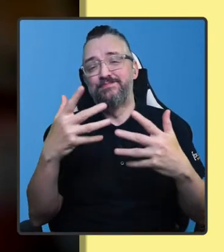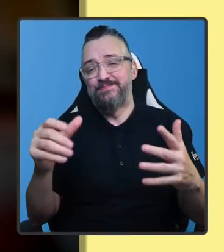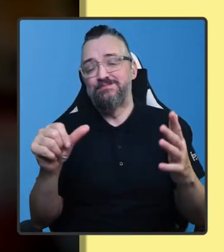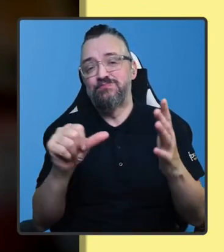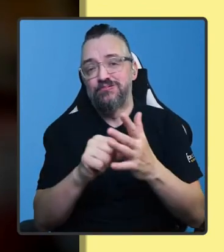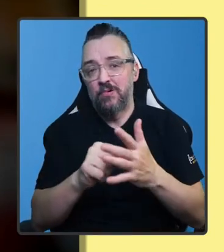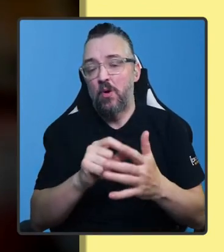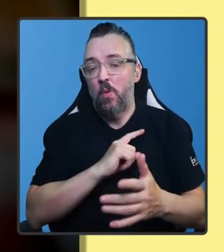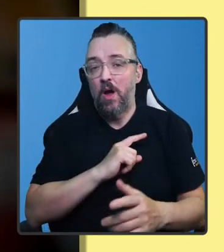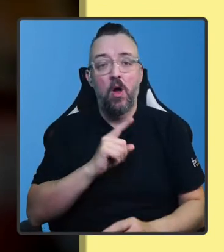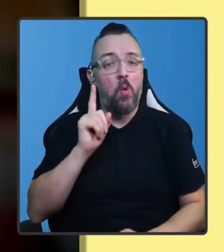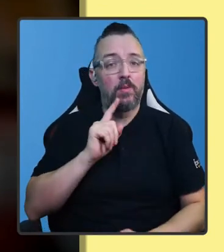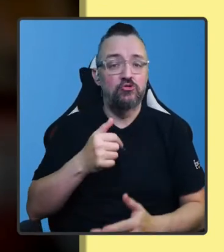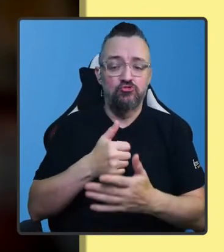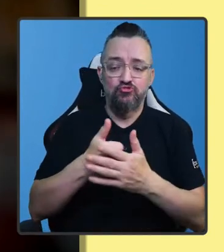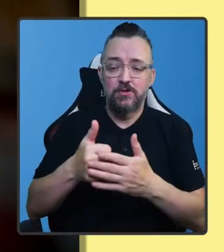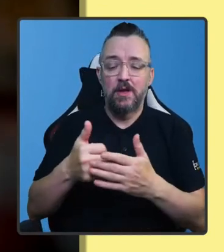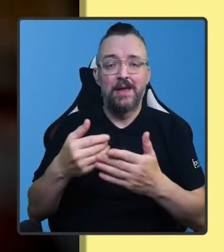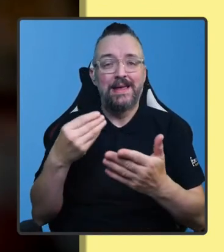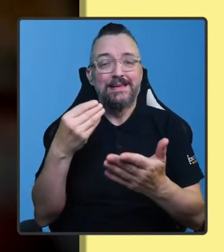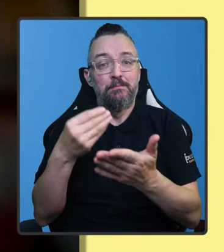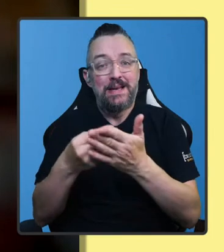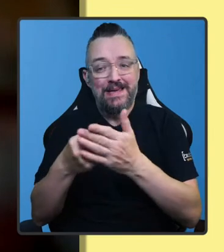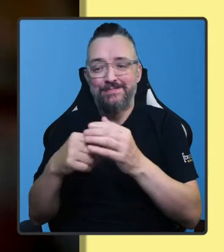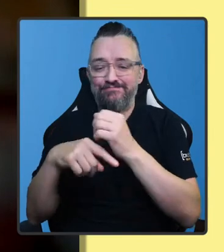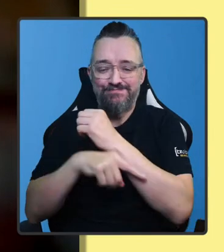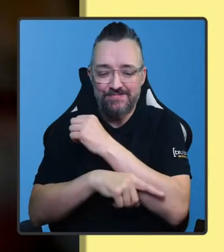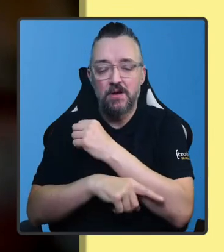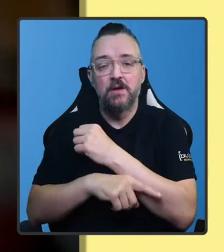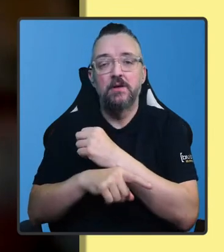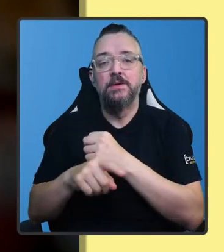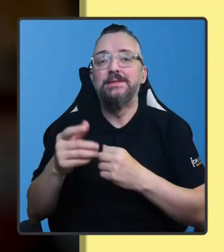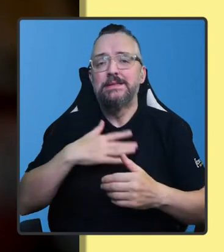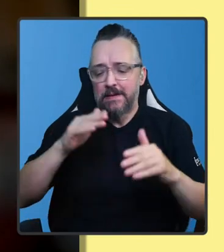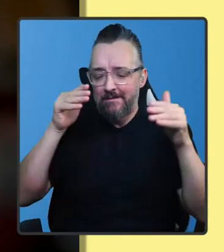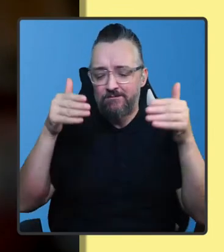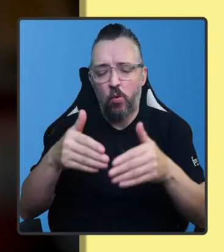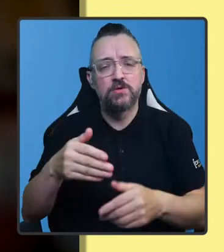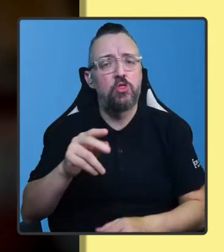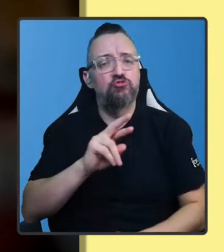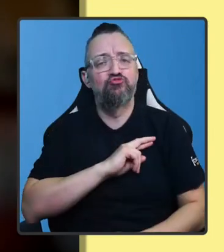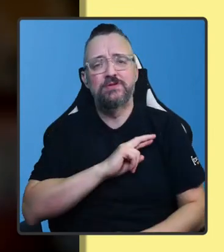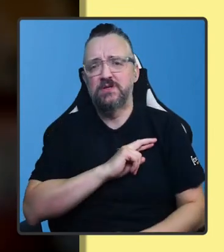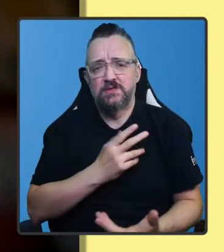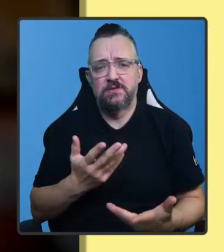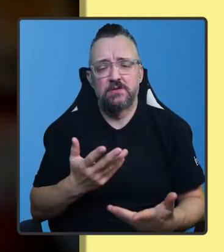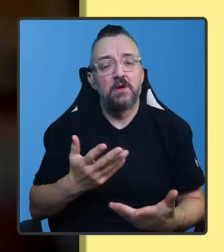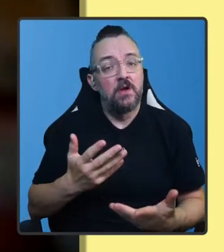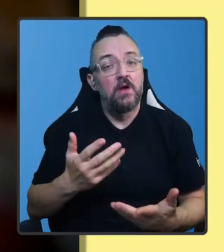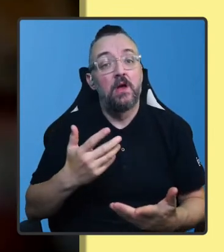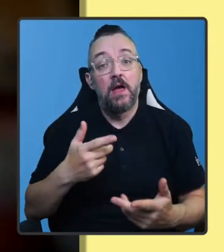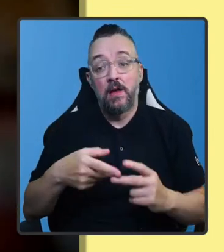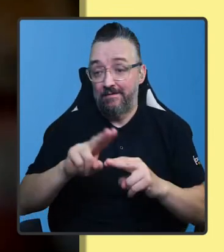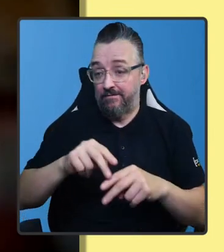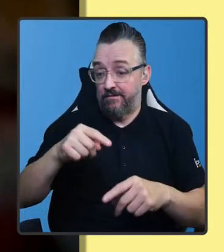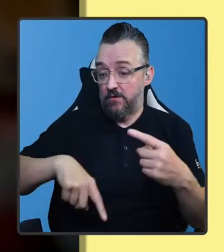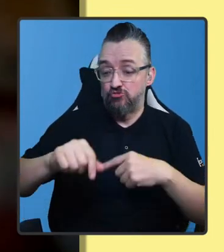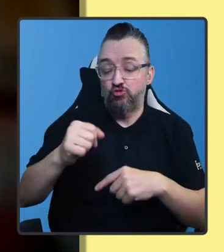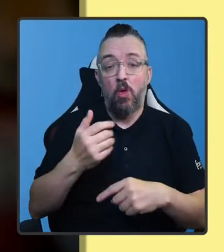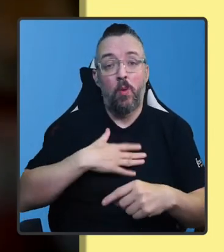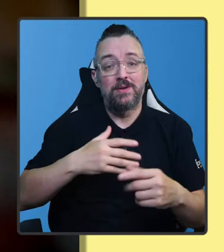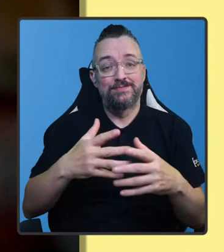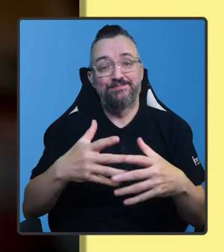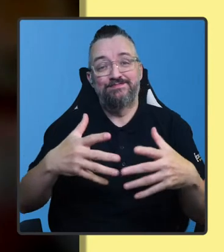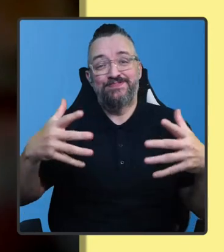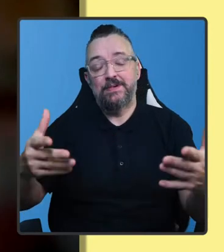continue to be economically poorer need a much bigger focus if we are to have a growing economy here in Scotland, which will support